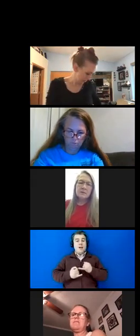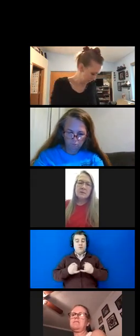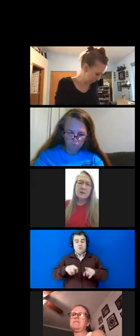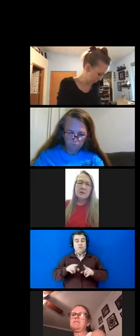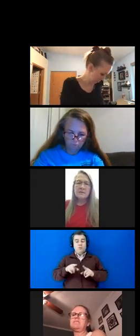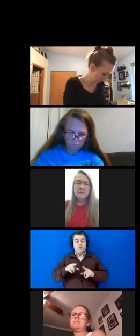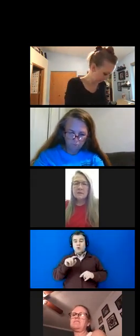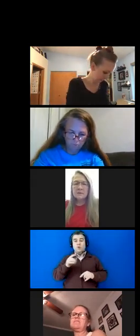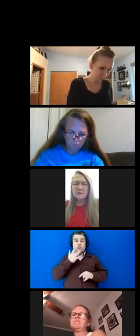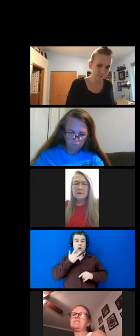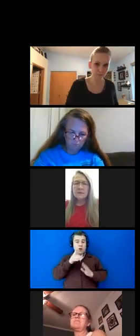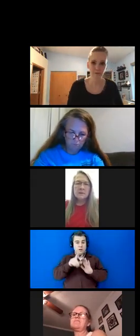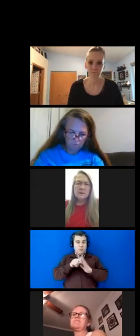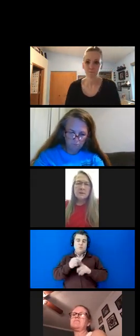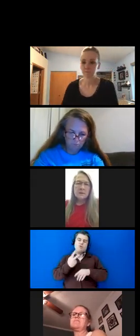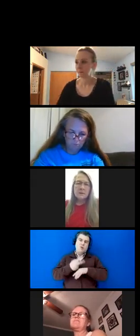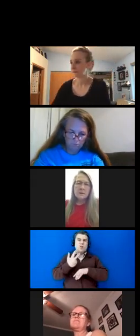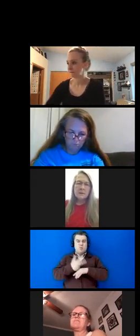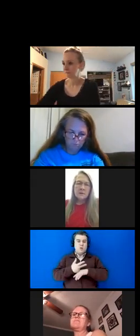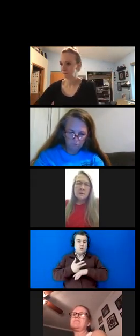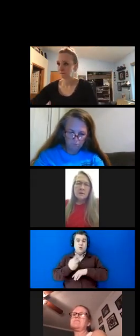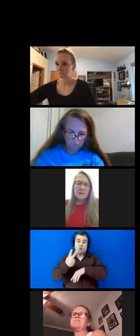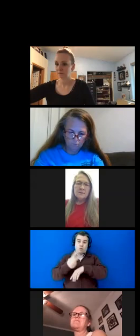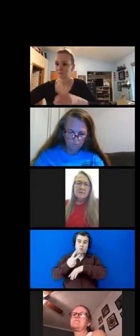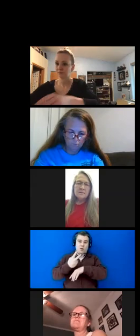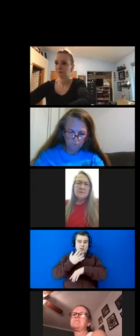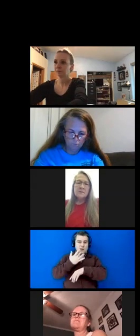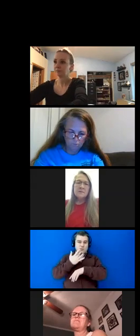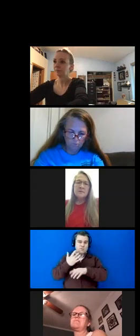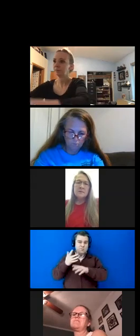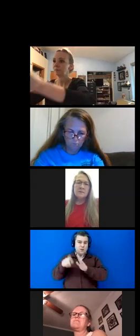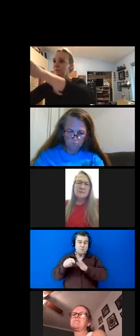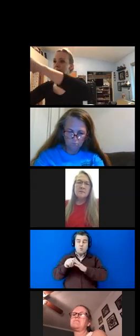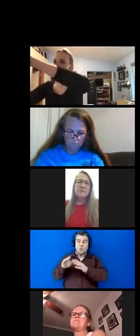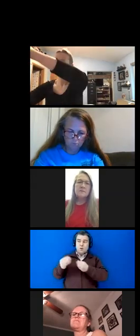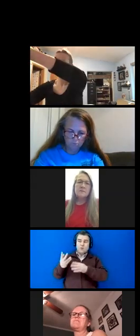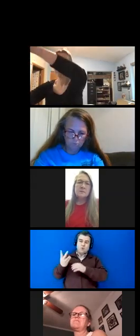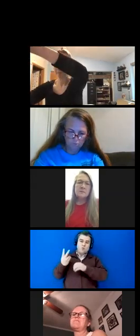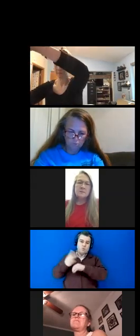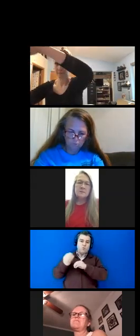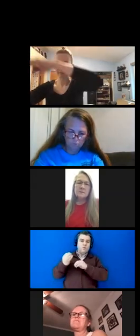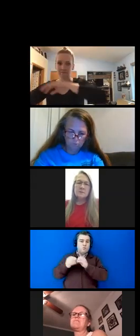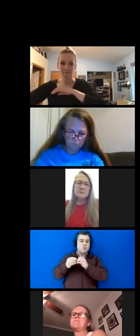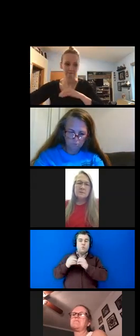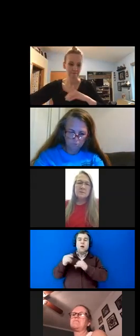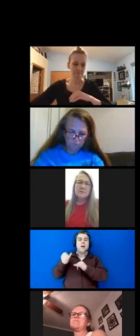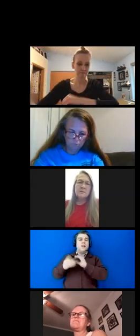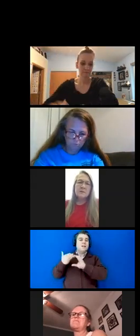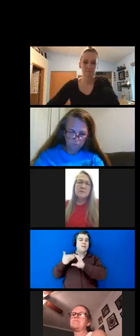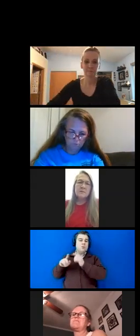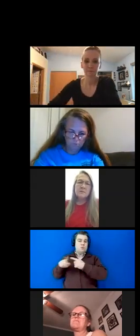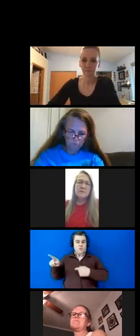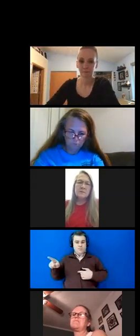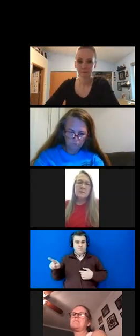days, 3 days later, actually, after a 2-day trial period, we'll give them 2 more days and then this, we will send a final email to your prospect